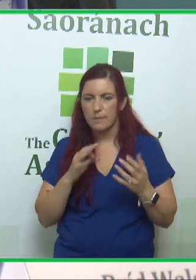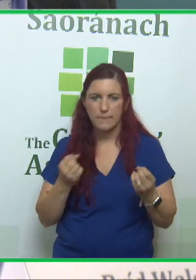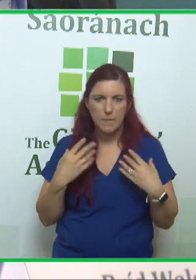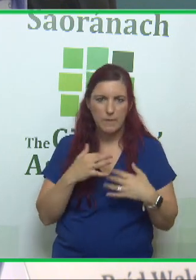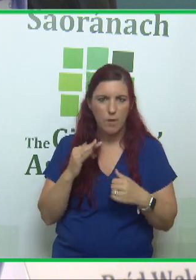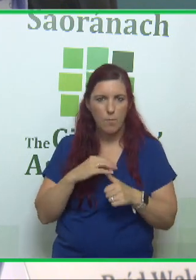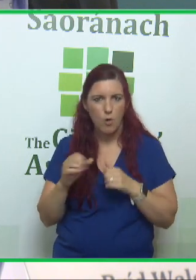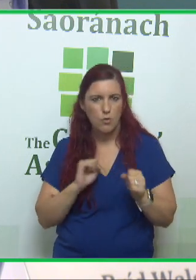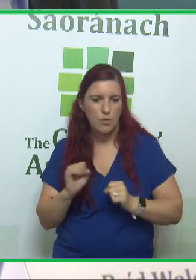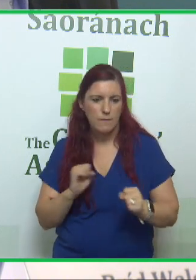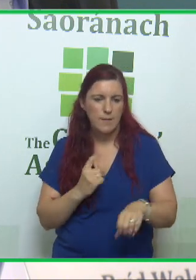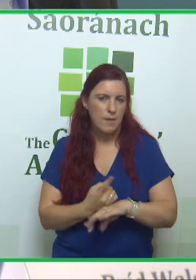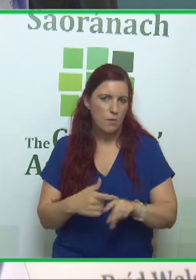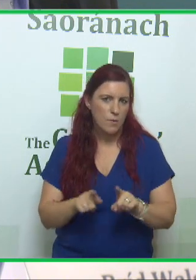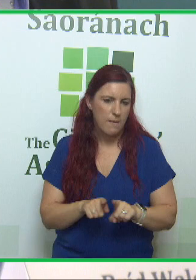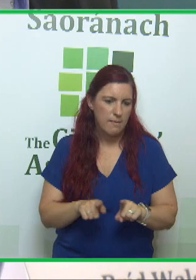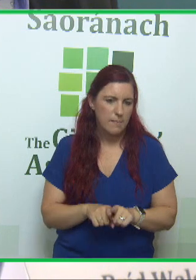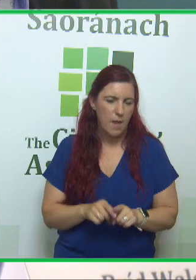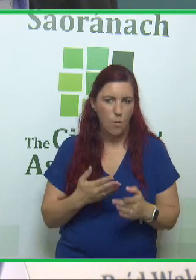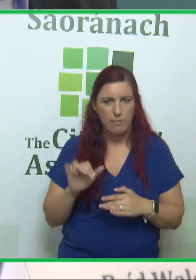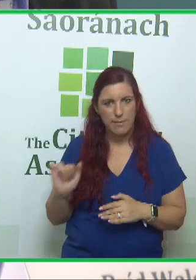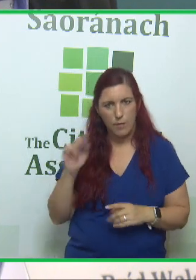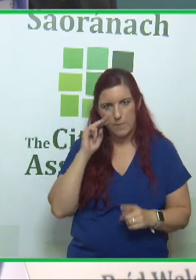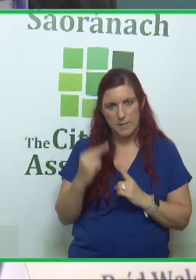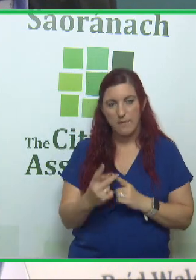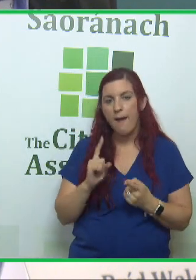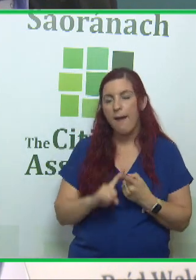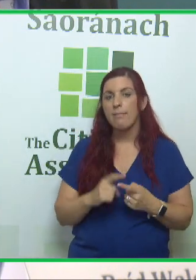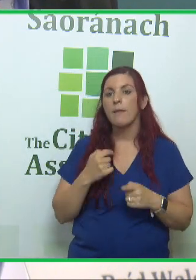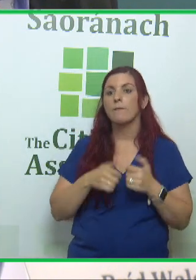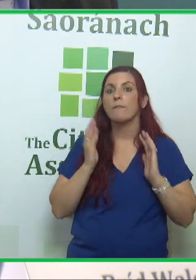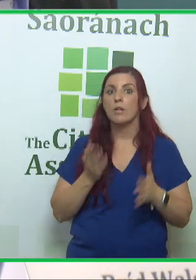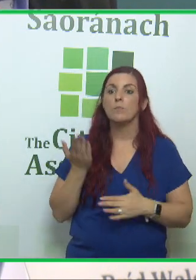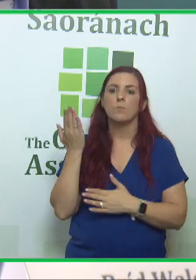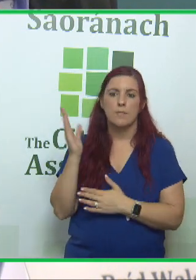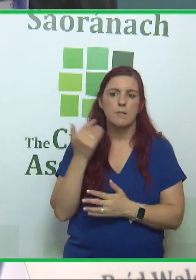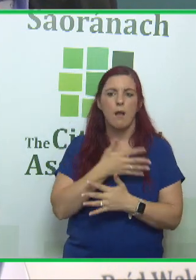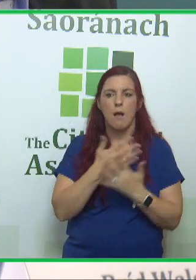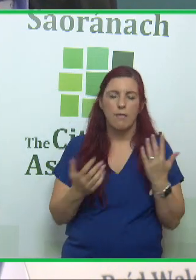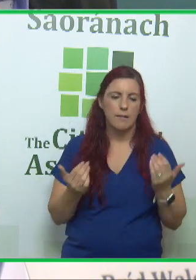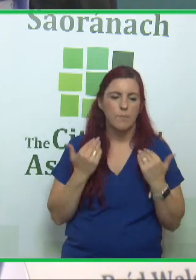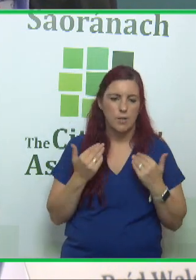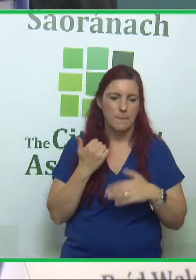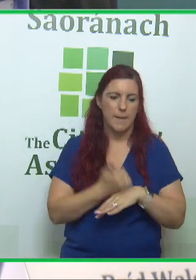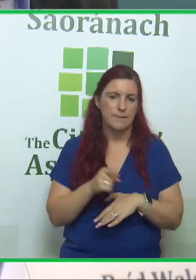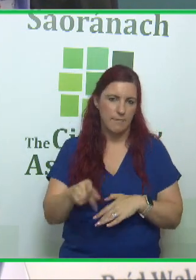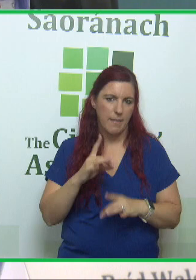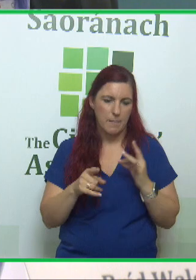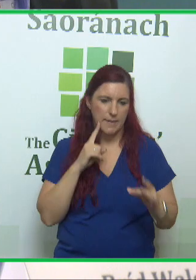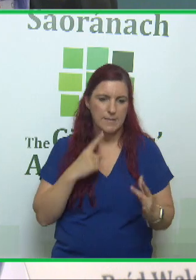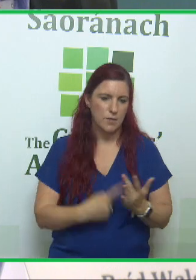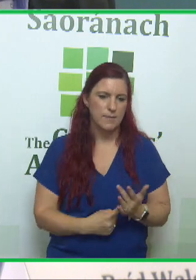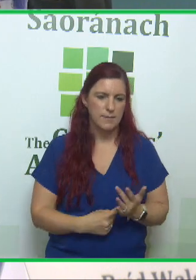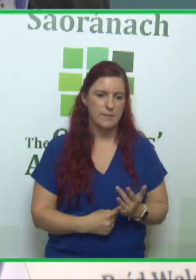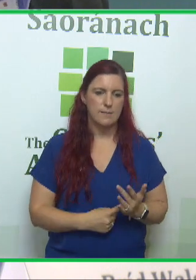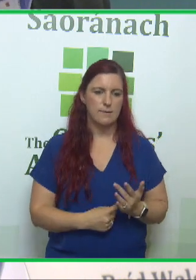other services that there are in the area and what they're seeing, and then we present all of that, and it's based on that the decisions are made. Okay. And I can say